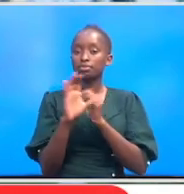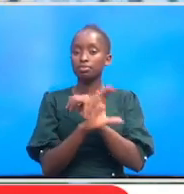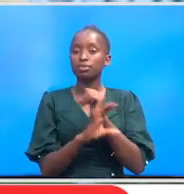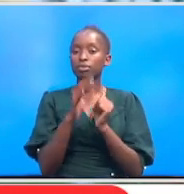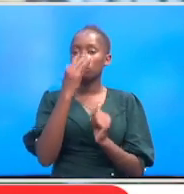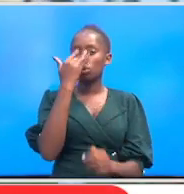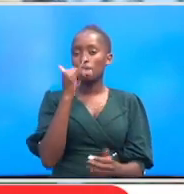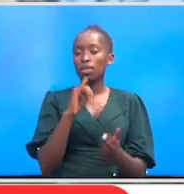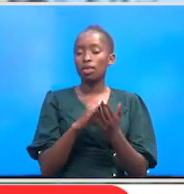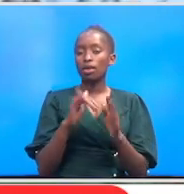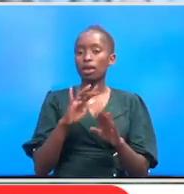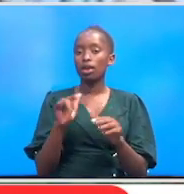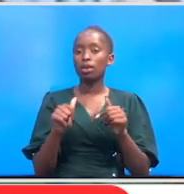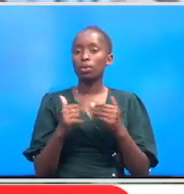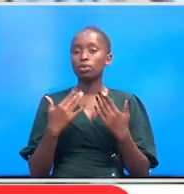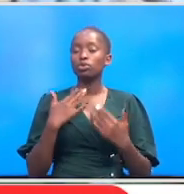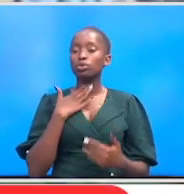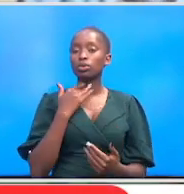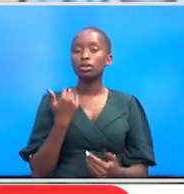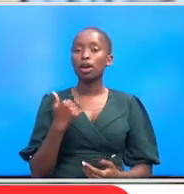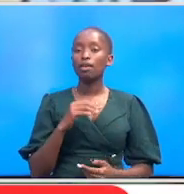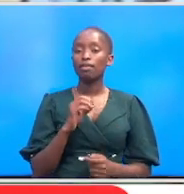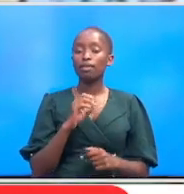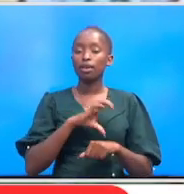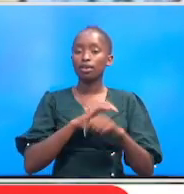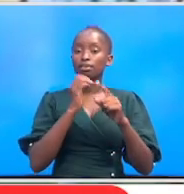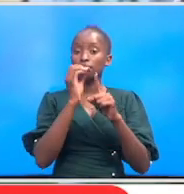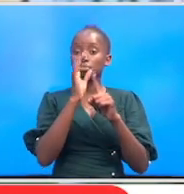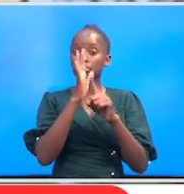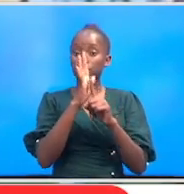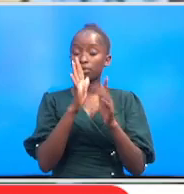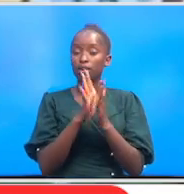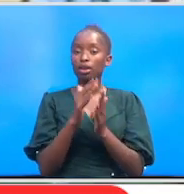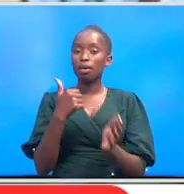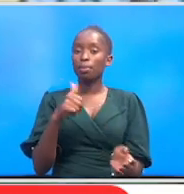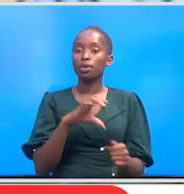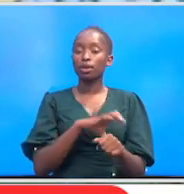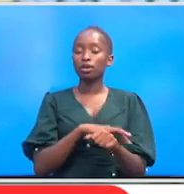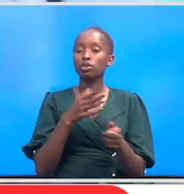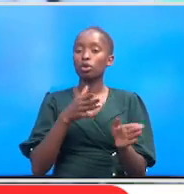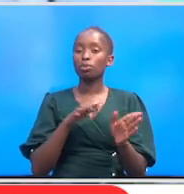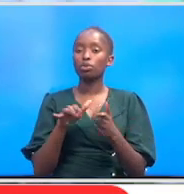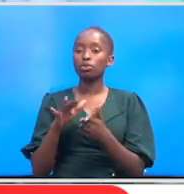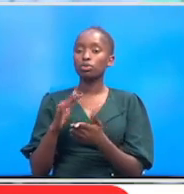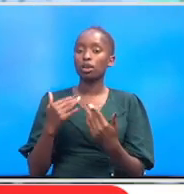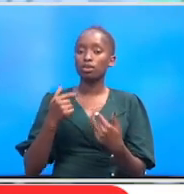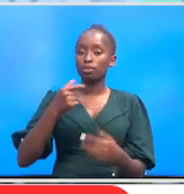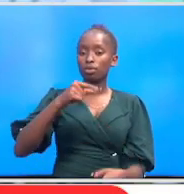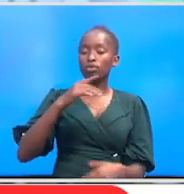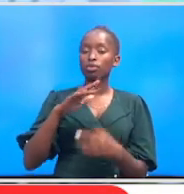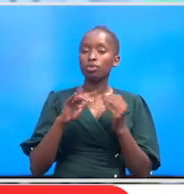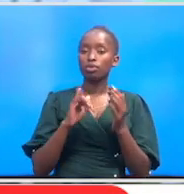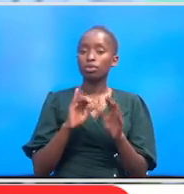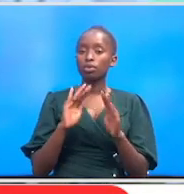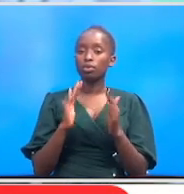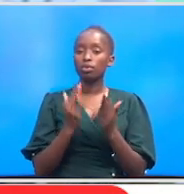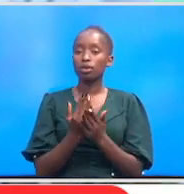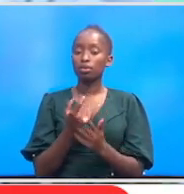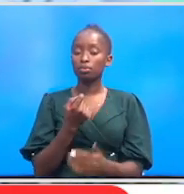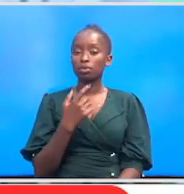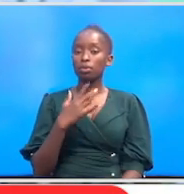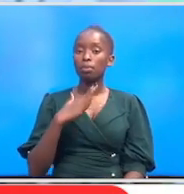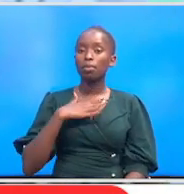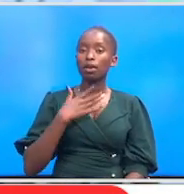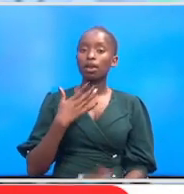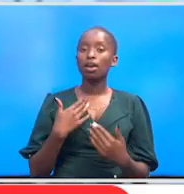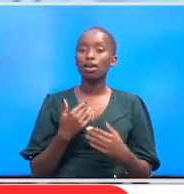a platform for them to get an exposure and also to get a chance to qualify for World Cup. My message to the fans is I won't